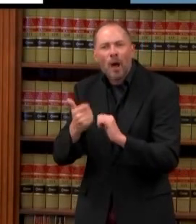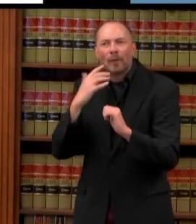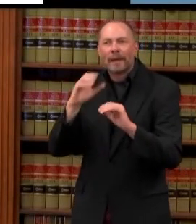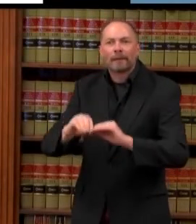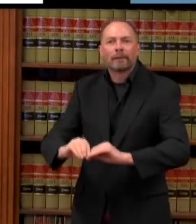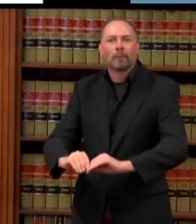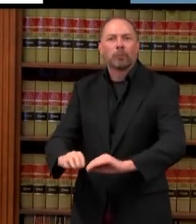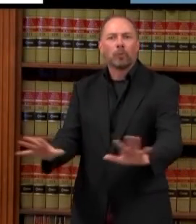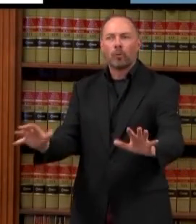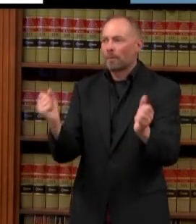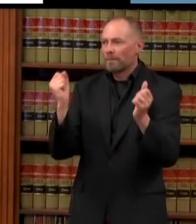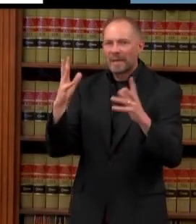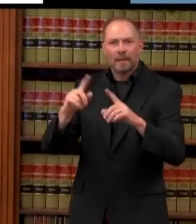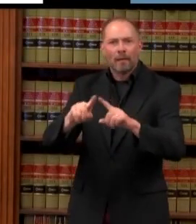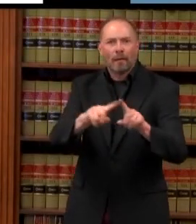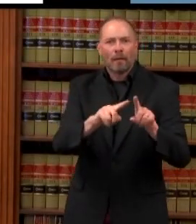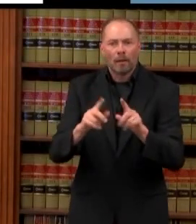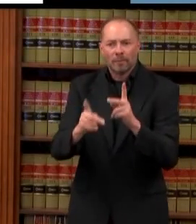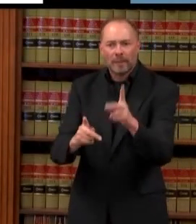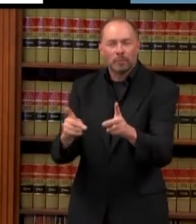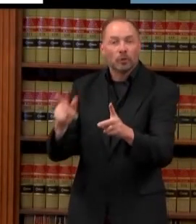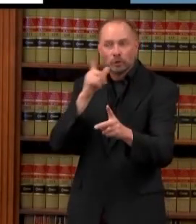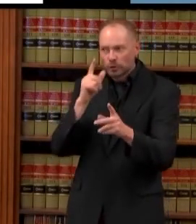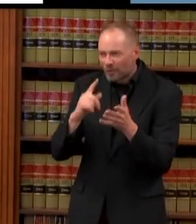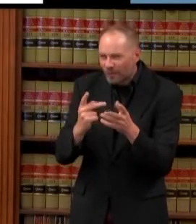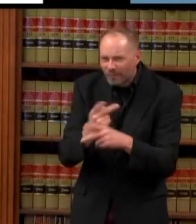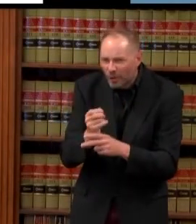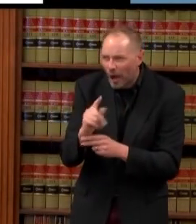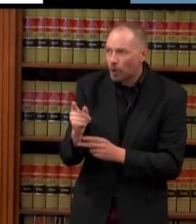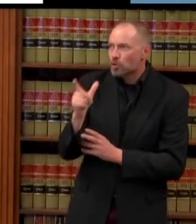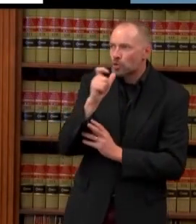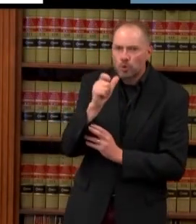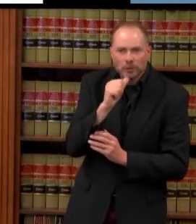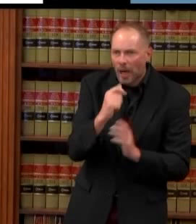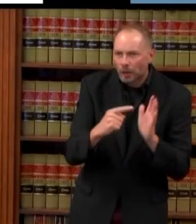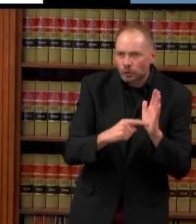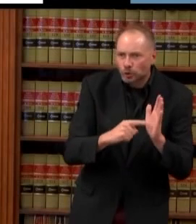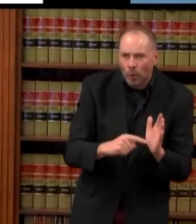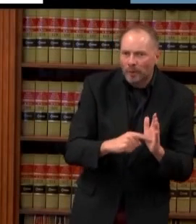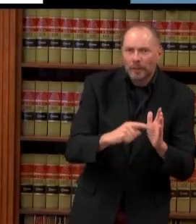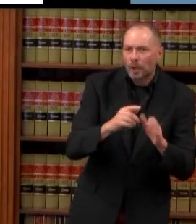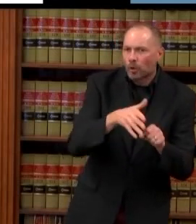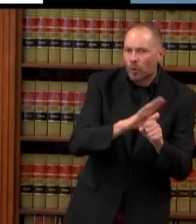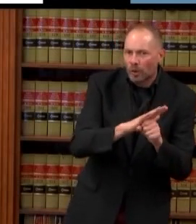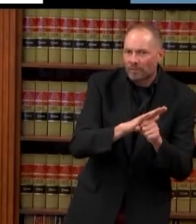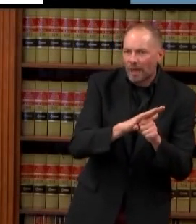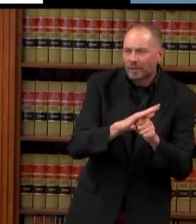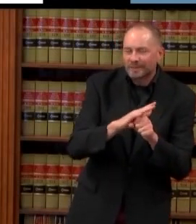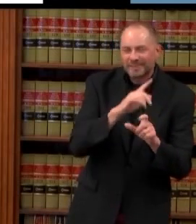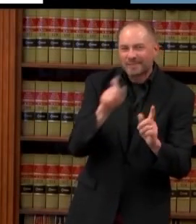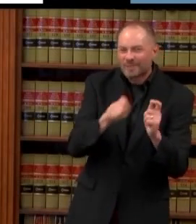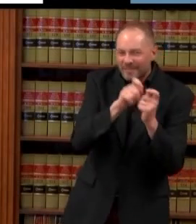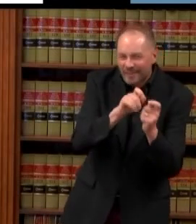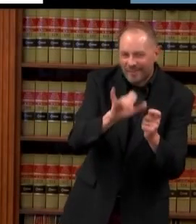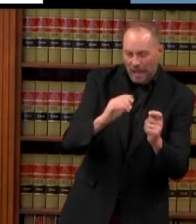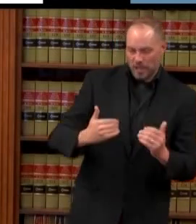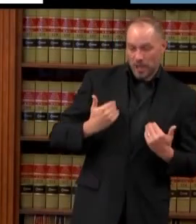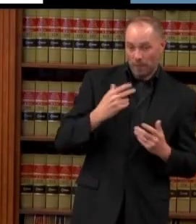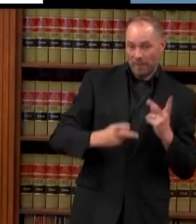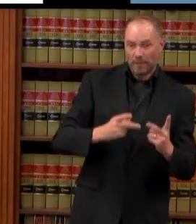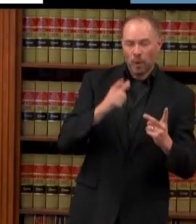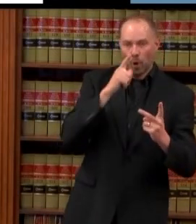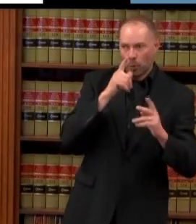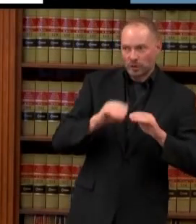of settings to get at those asymptomatic, particularly the asymptomatic young population who is spreading